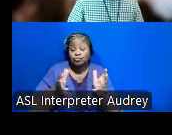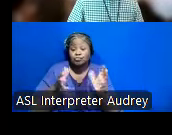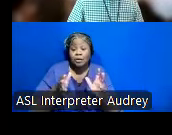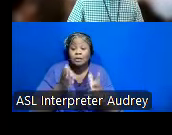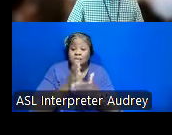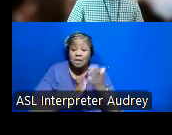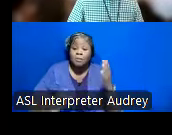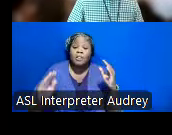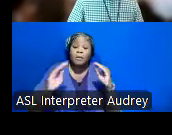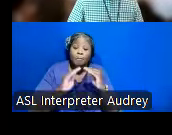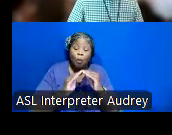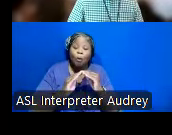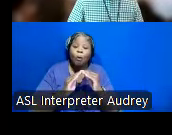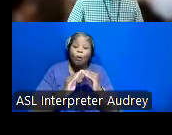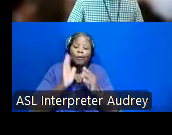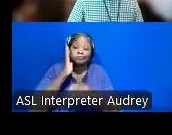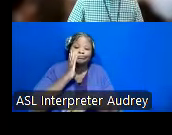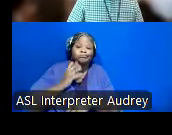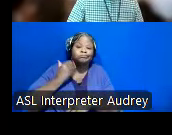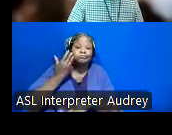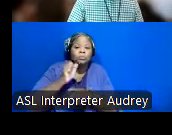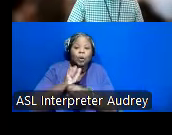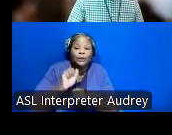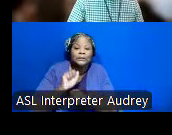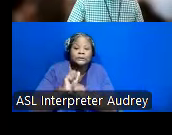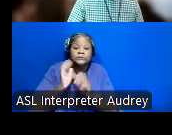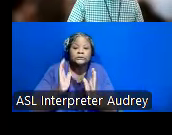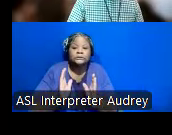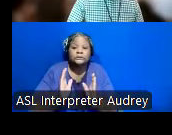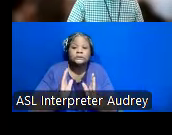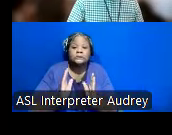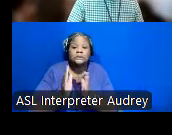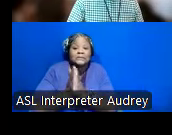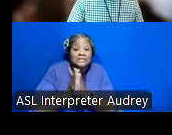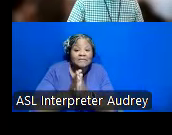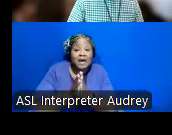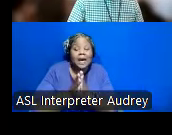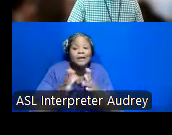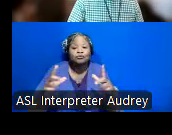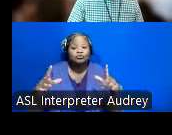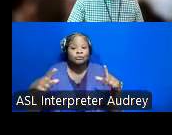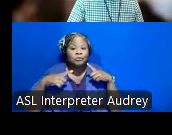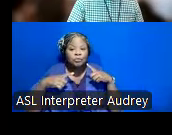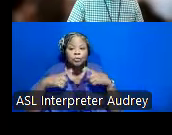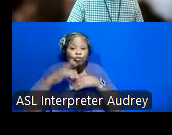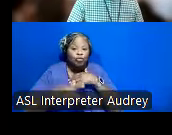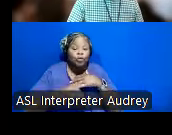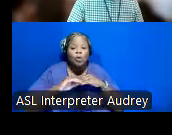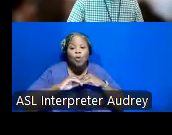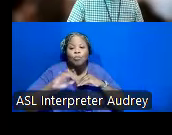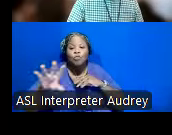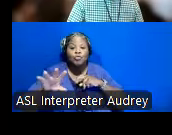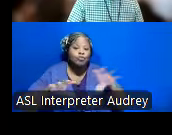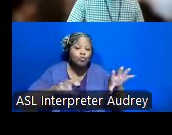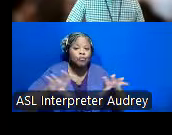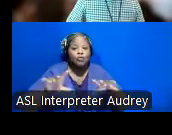some of the more seasoned employees were incentivized to early retirement or employees were moved to say answer